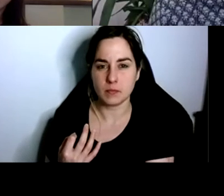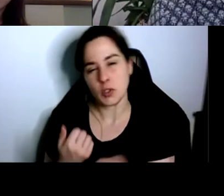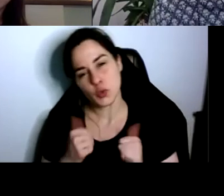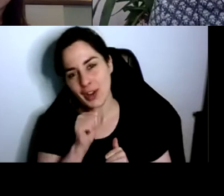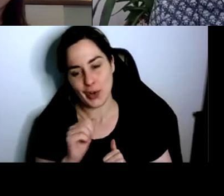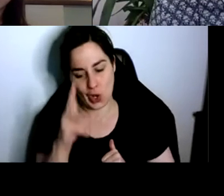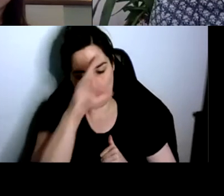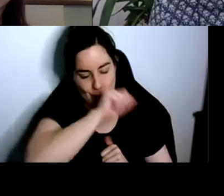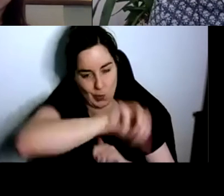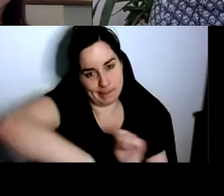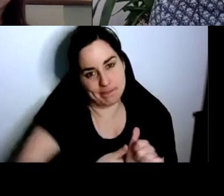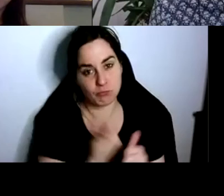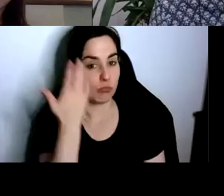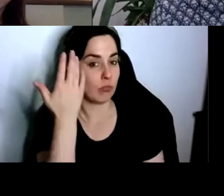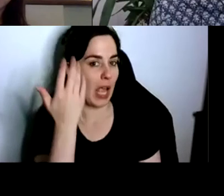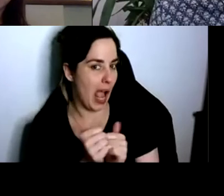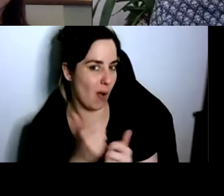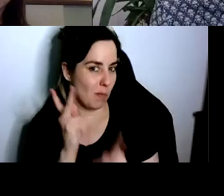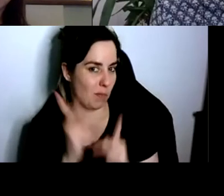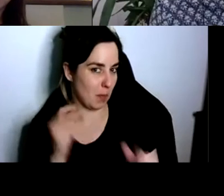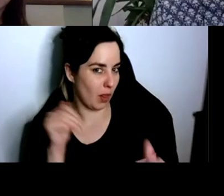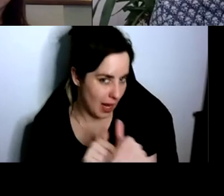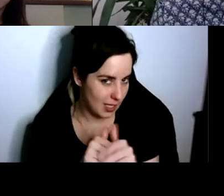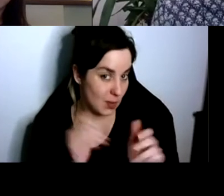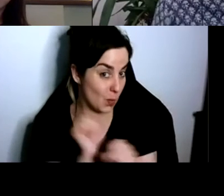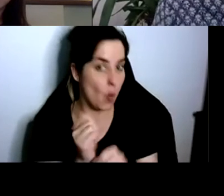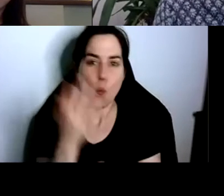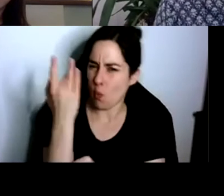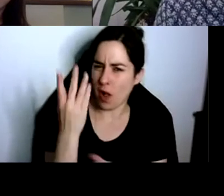how people are accessing the work and why.